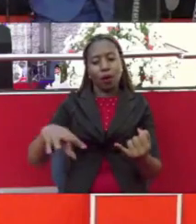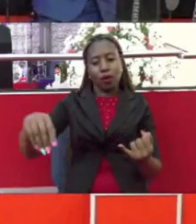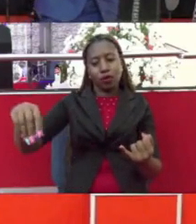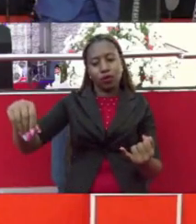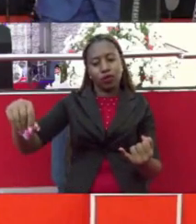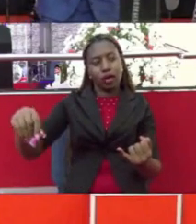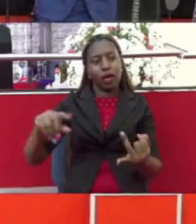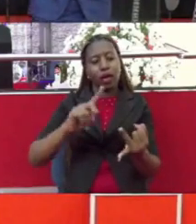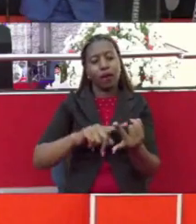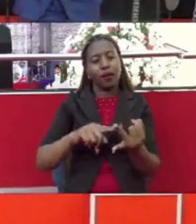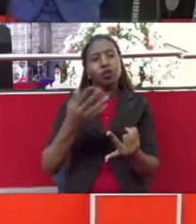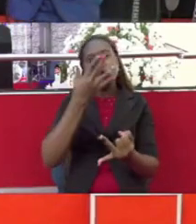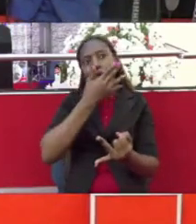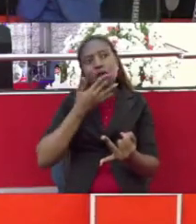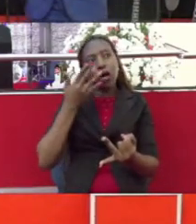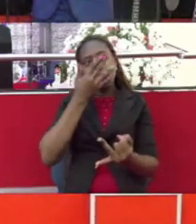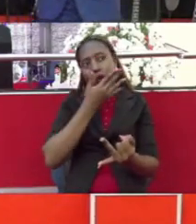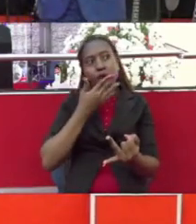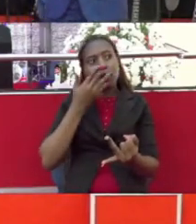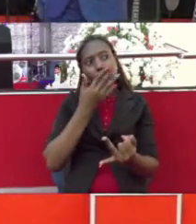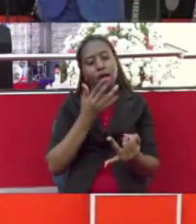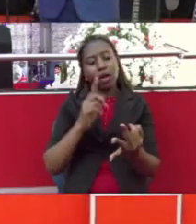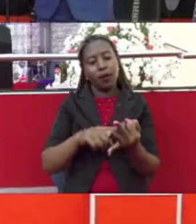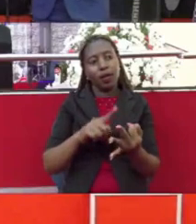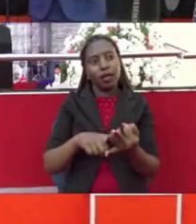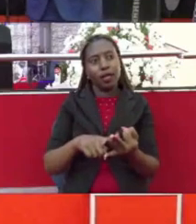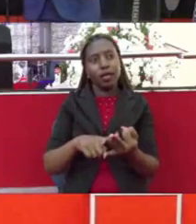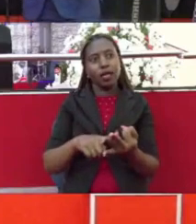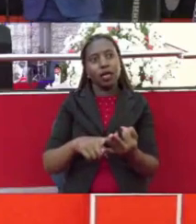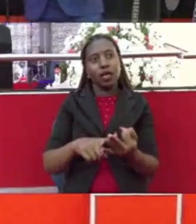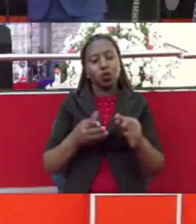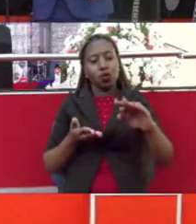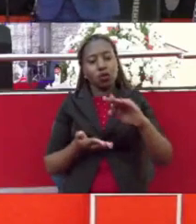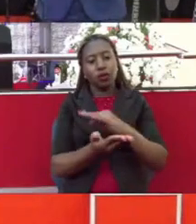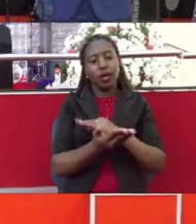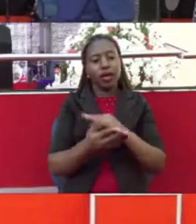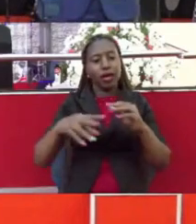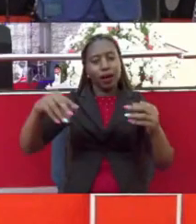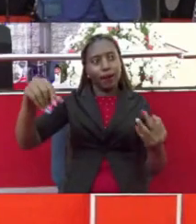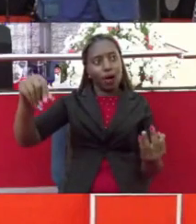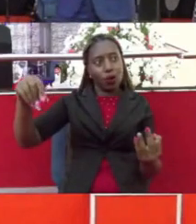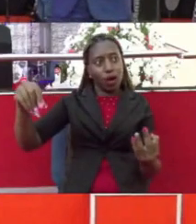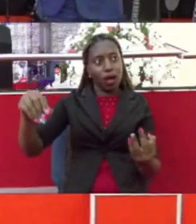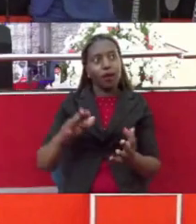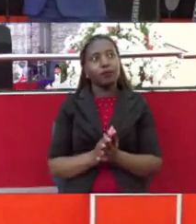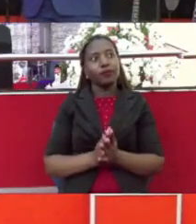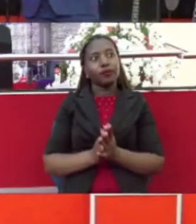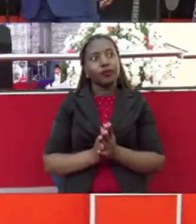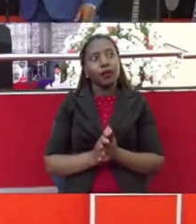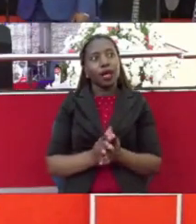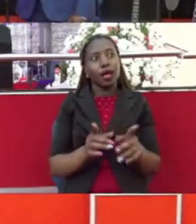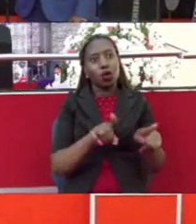There was oil that was there. Pana mafuta. There was baking powder which was there. Pakawa na ile baking powder. And there were eggs. Na pakawa na